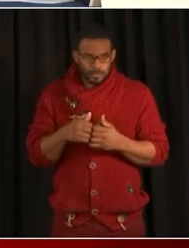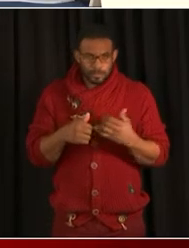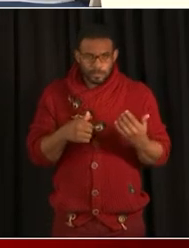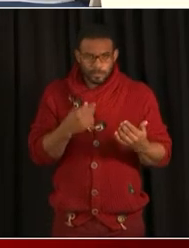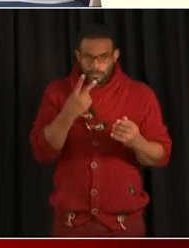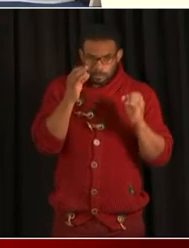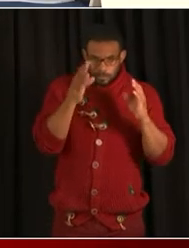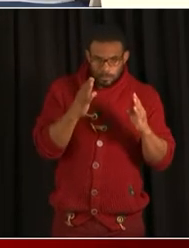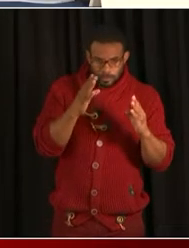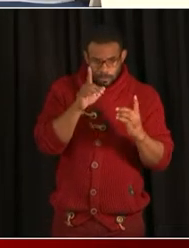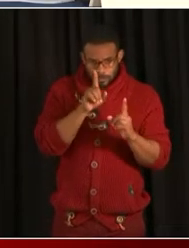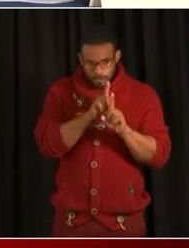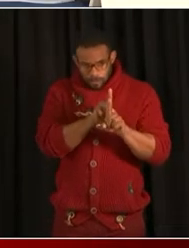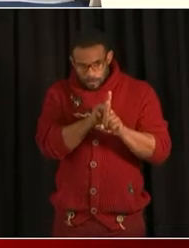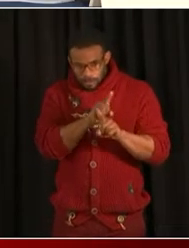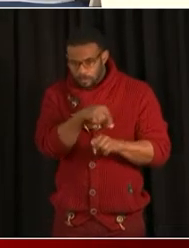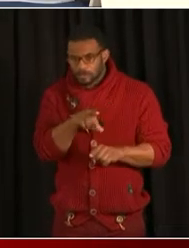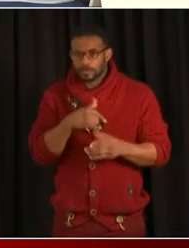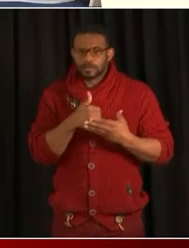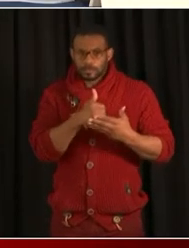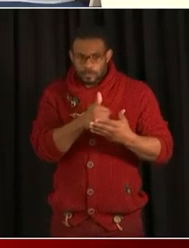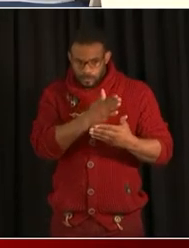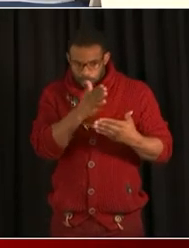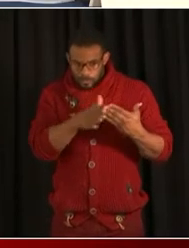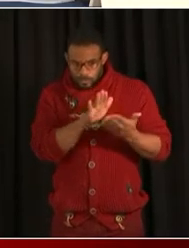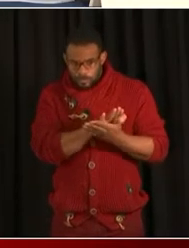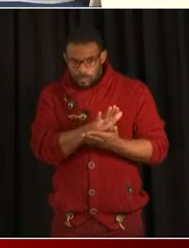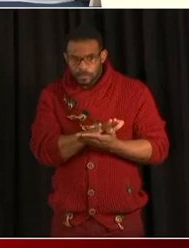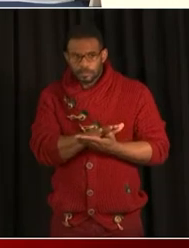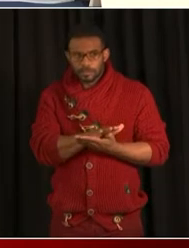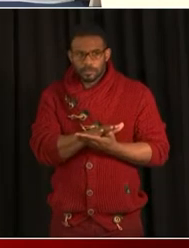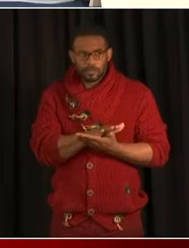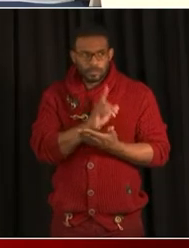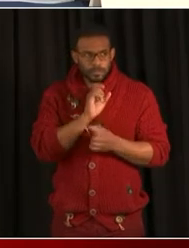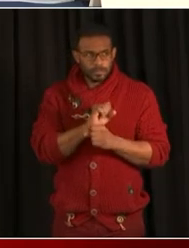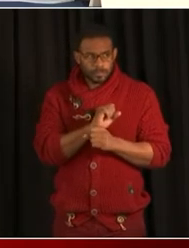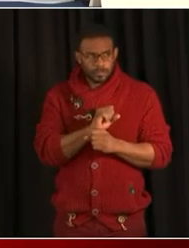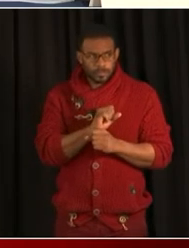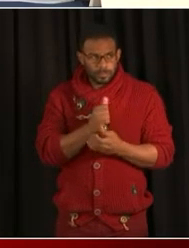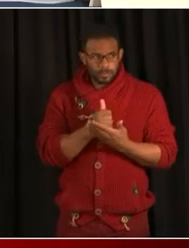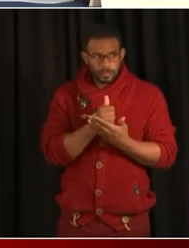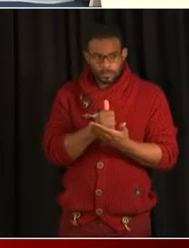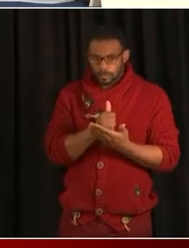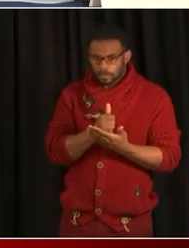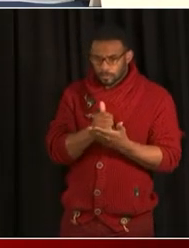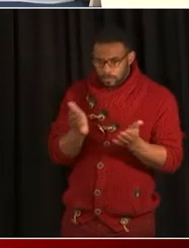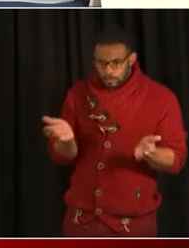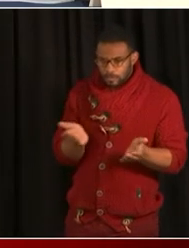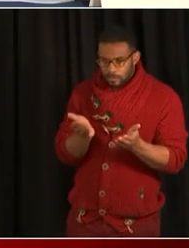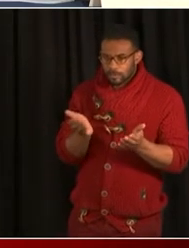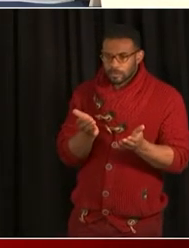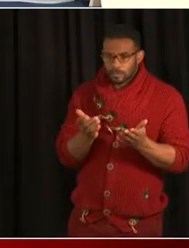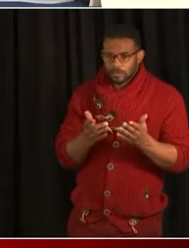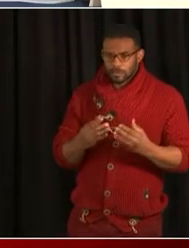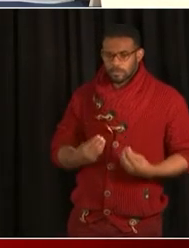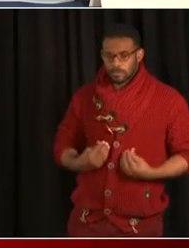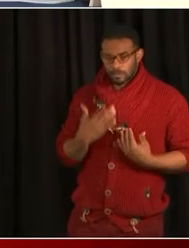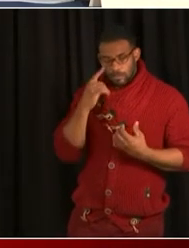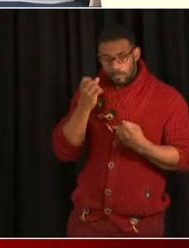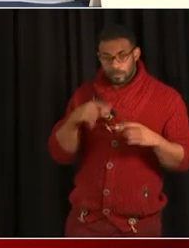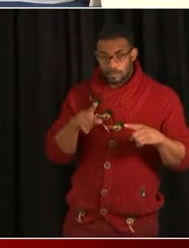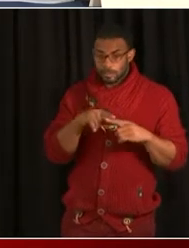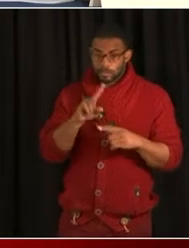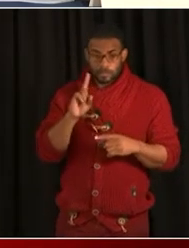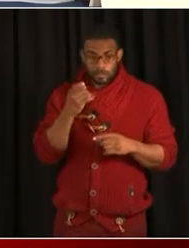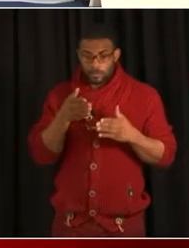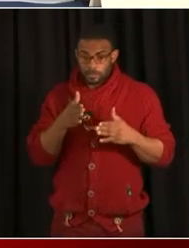2 teachers to mentor them. We helped them finish school and really, help them keep up their spirits, because for a lot of